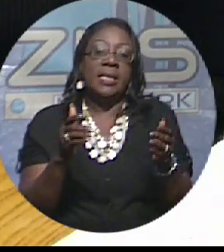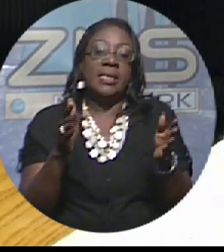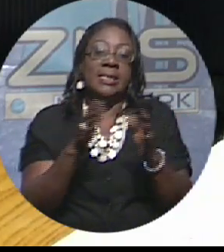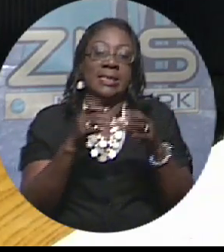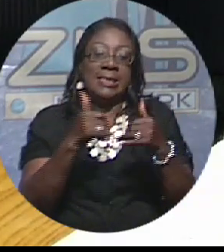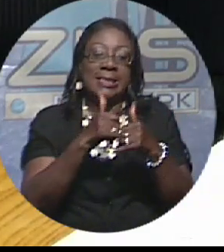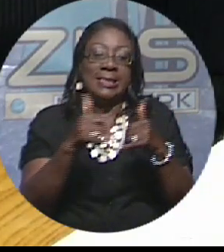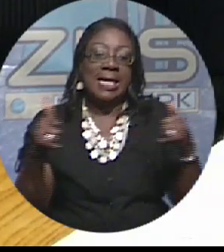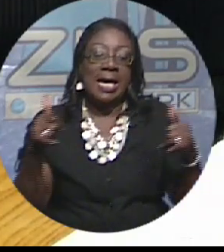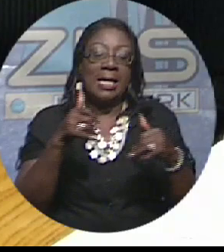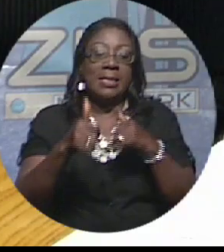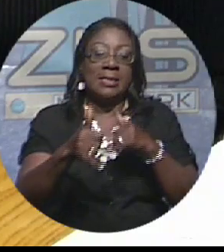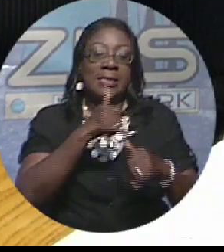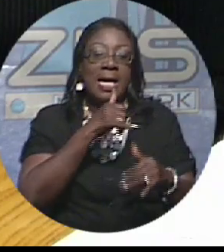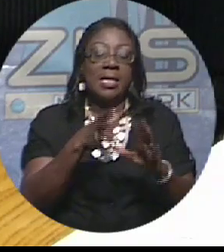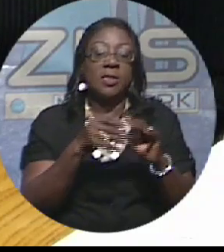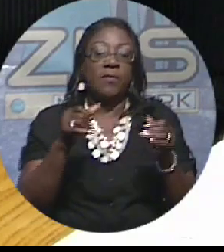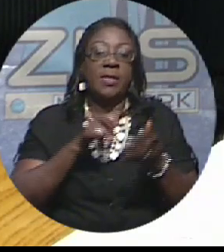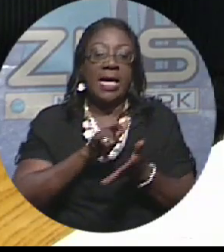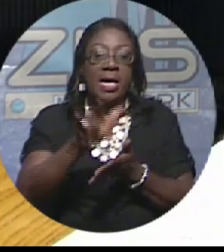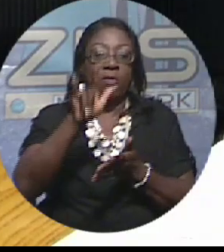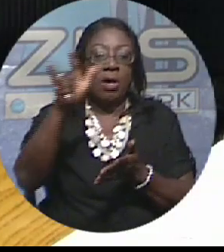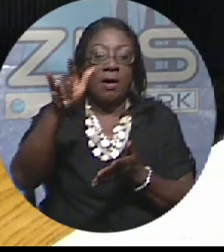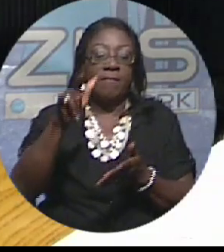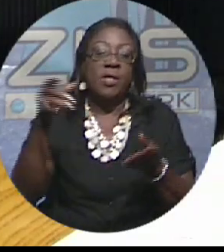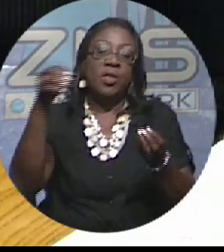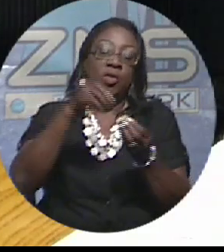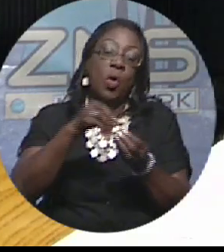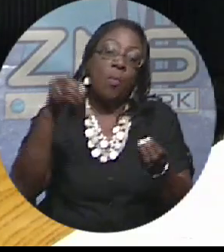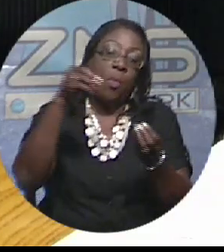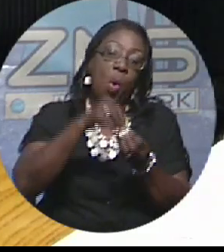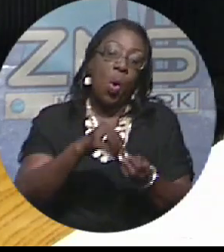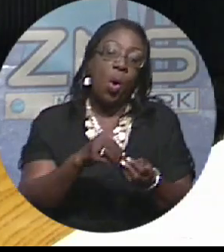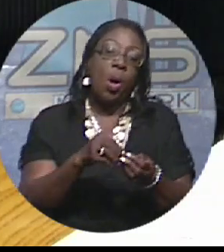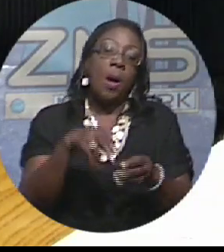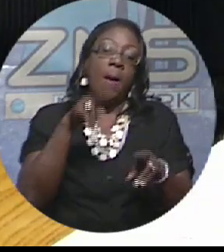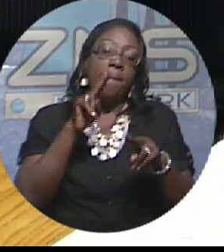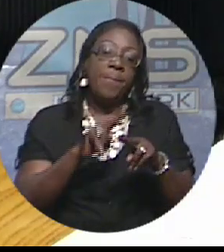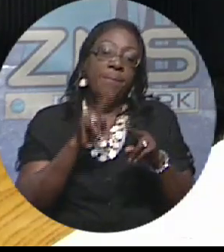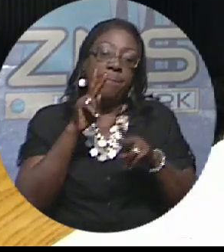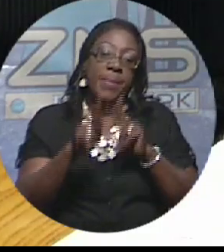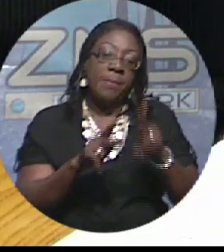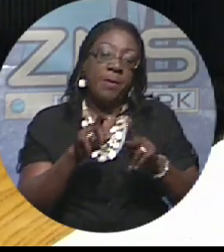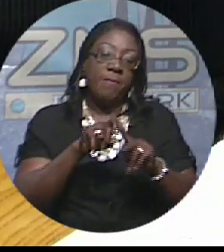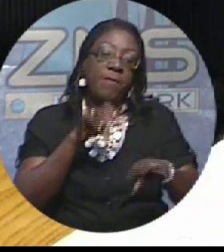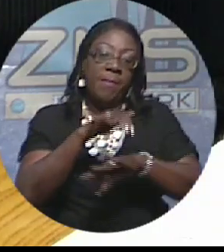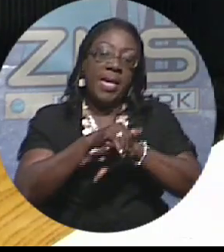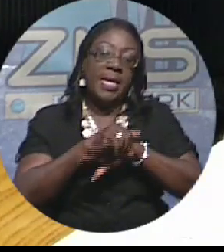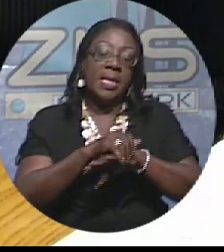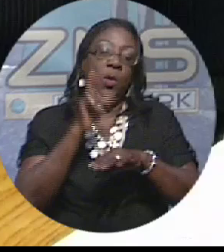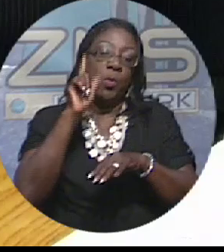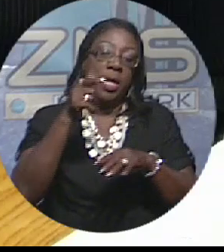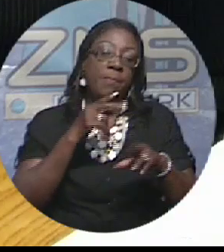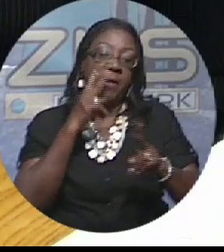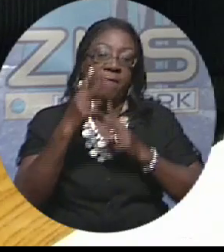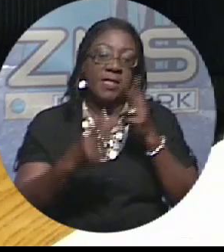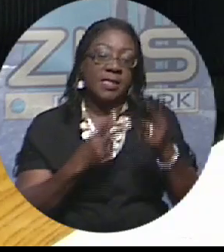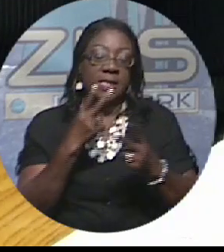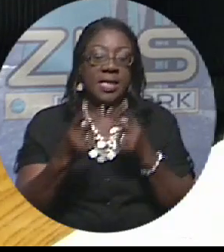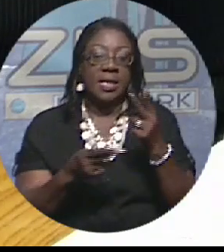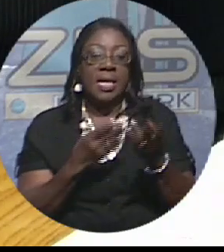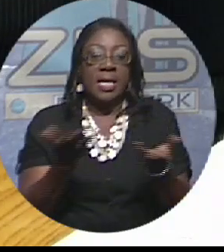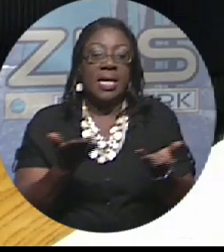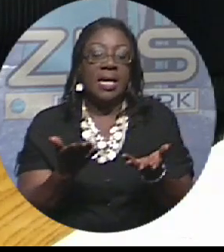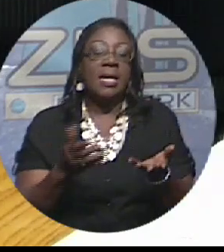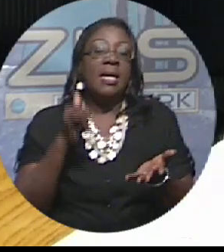that they're bringing to the Bahamas. That's going to start shortly. And so the number of seats will increase, so that's good news. We don't expect that to